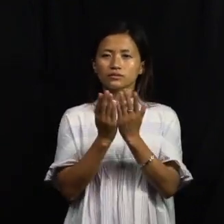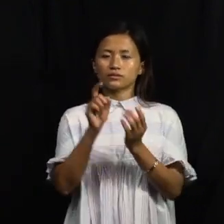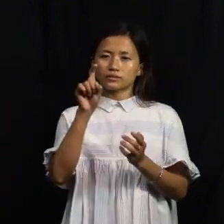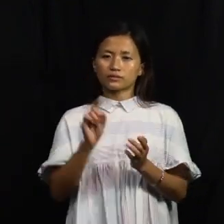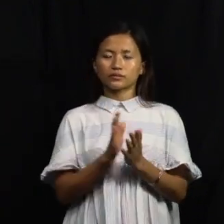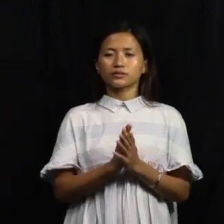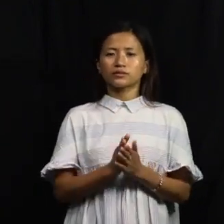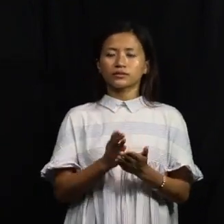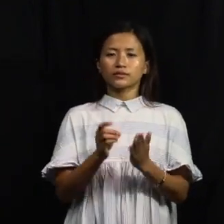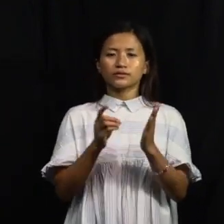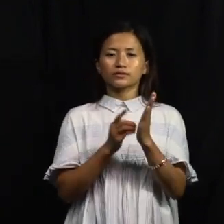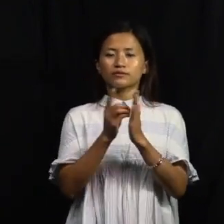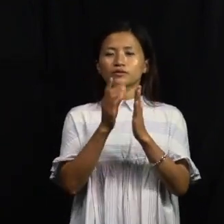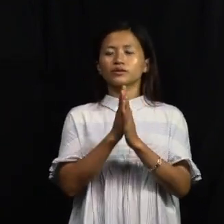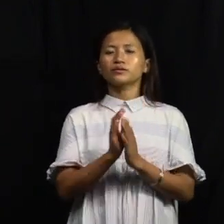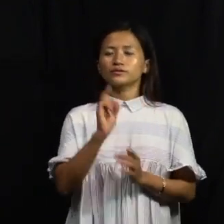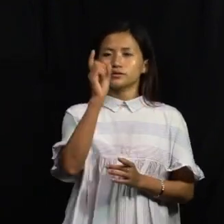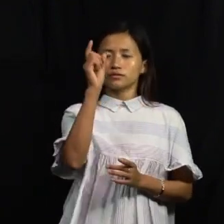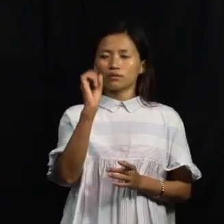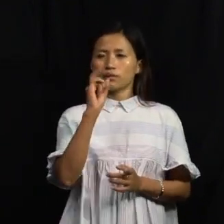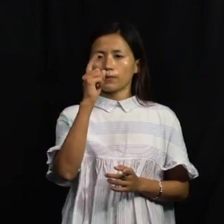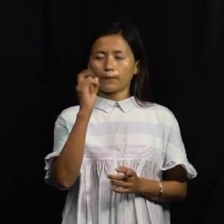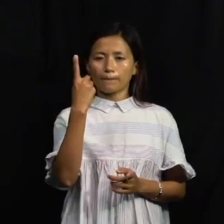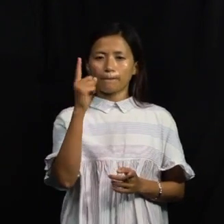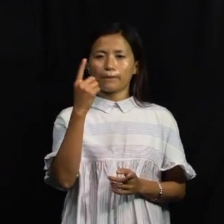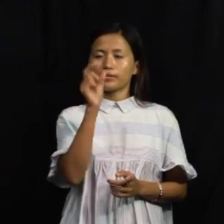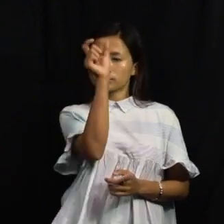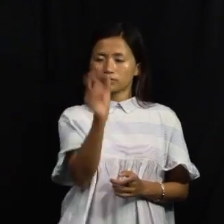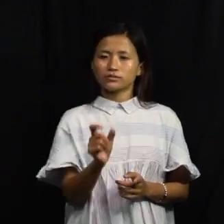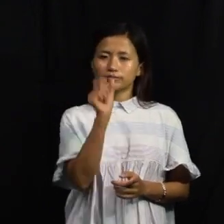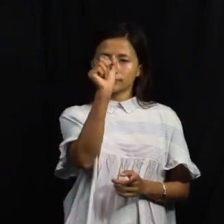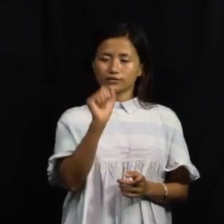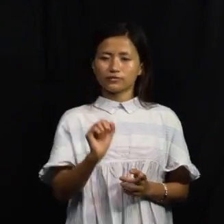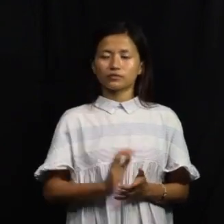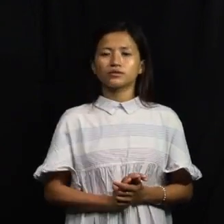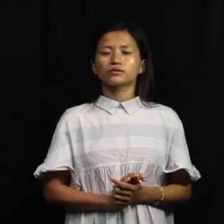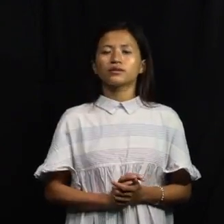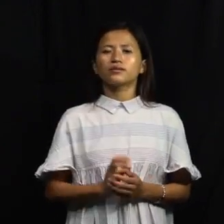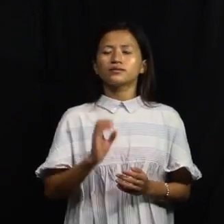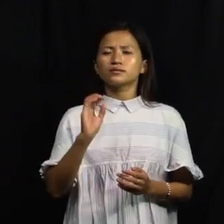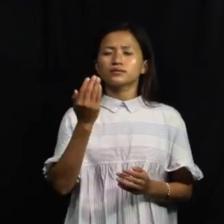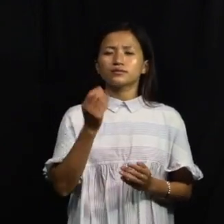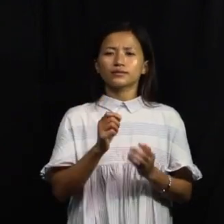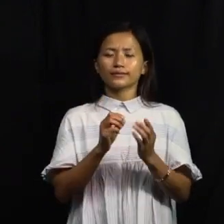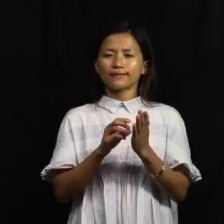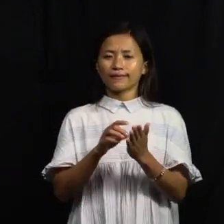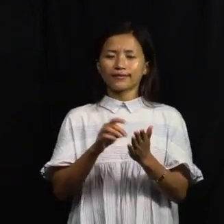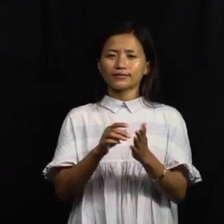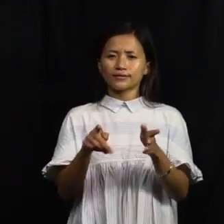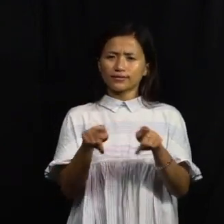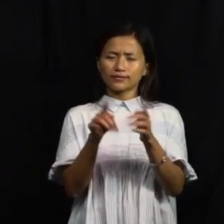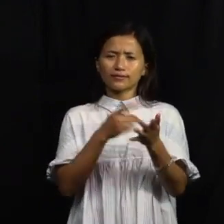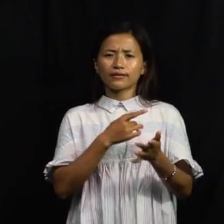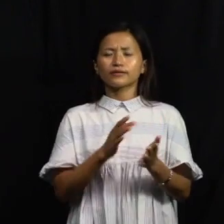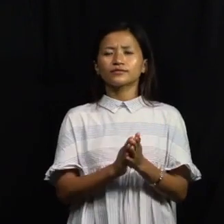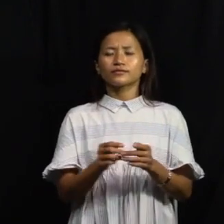to development of the individual. When we go to school or college, there is some kind of development taking place in us,